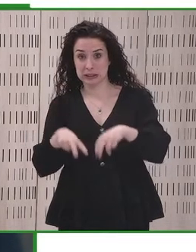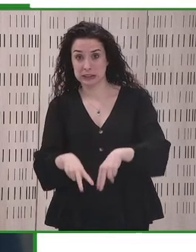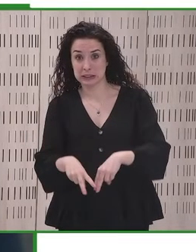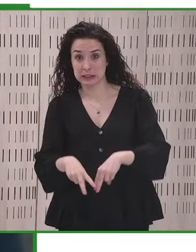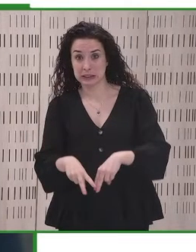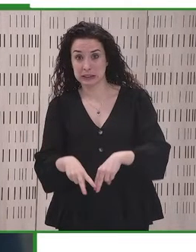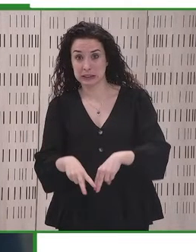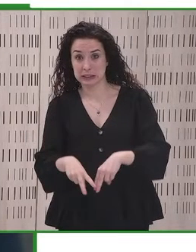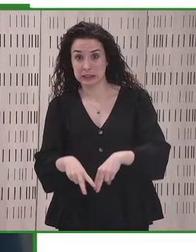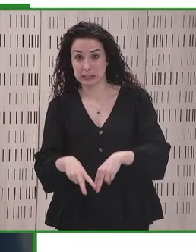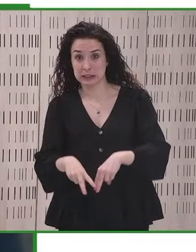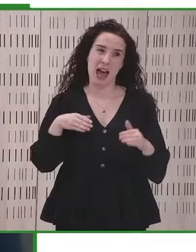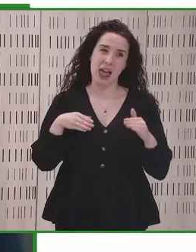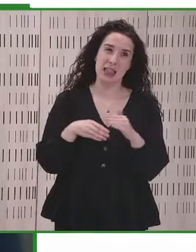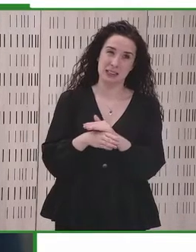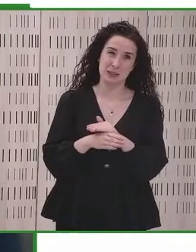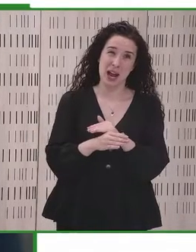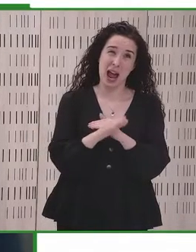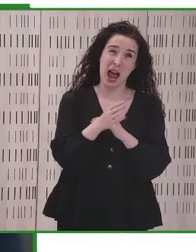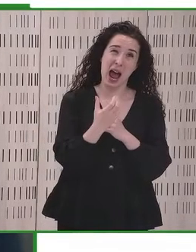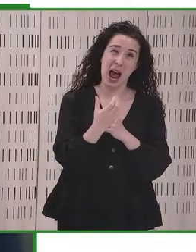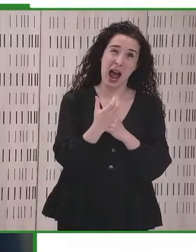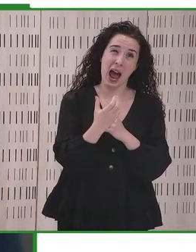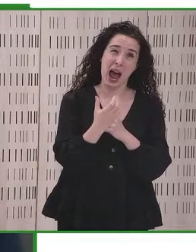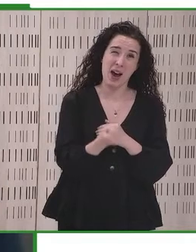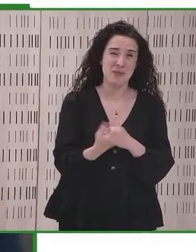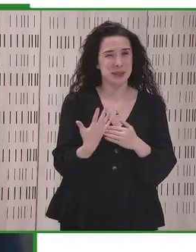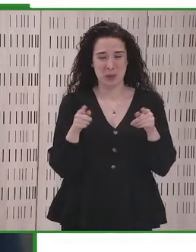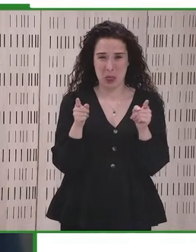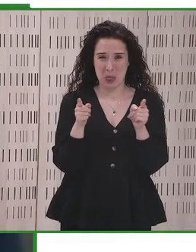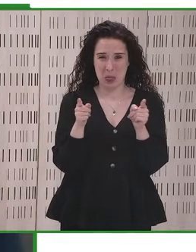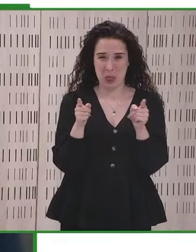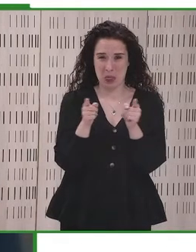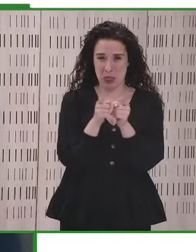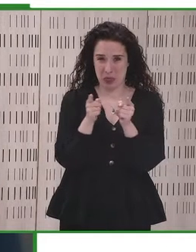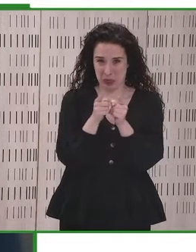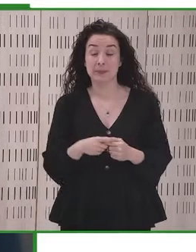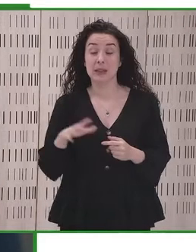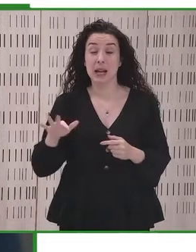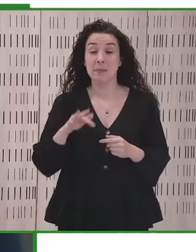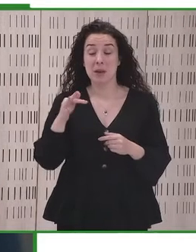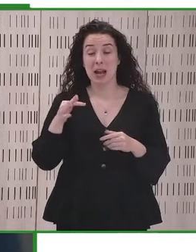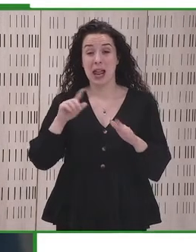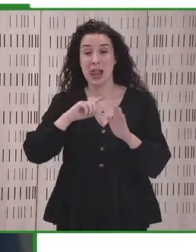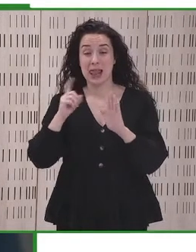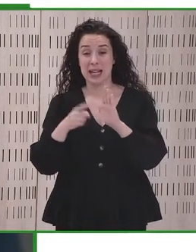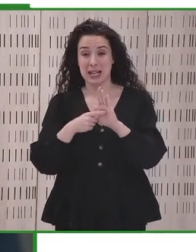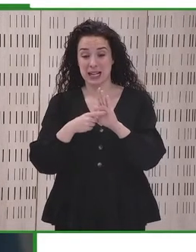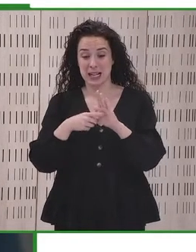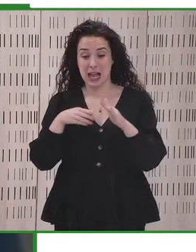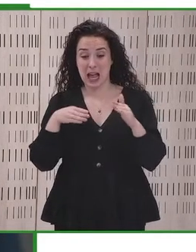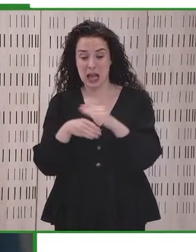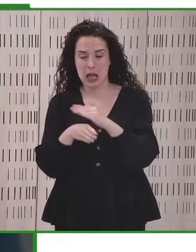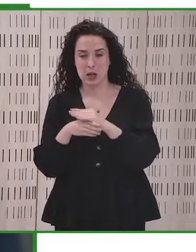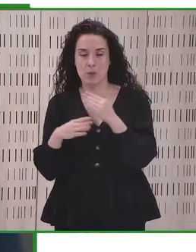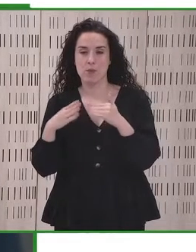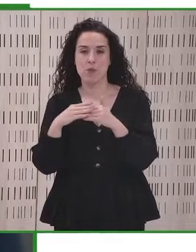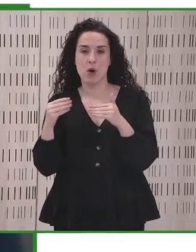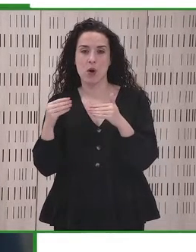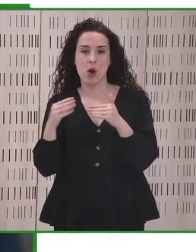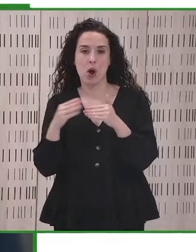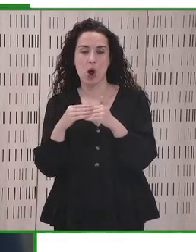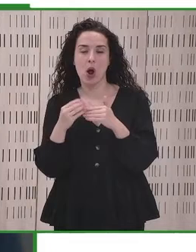There is a